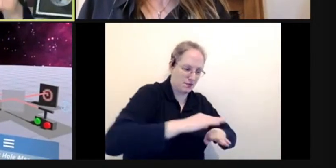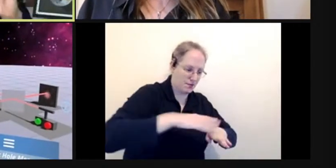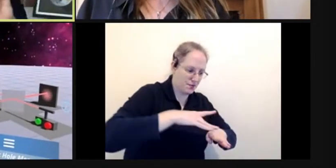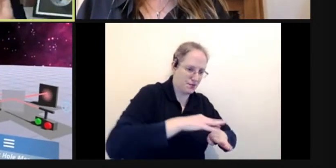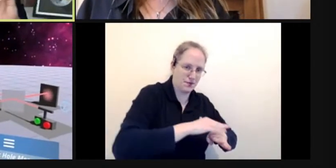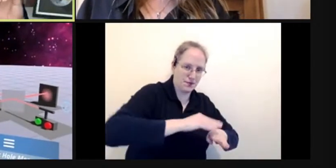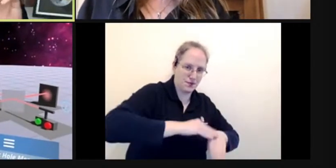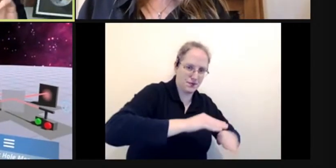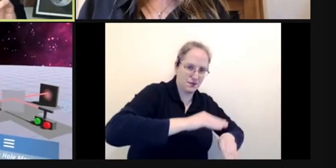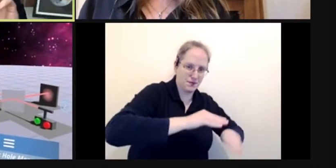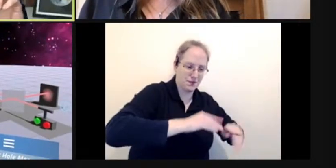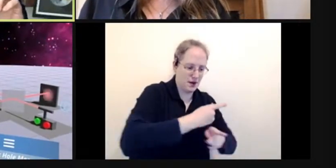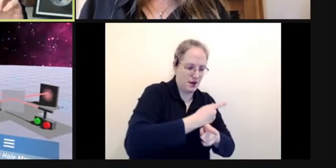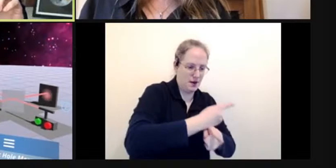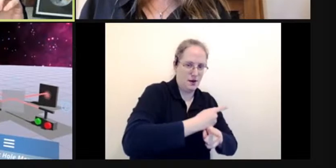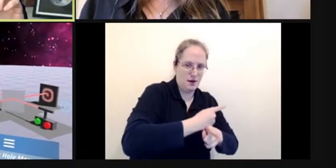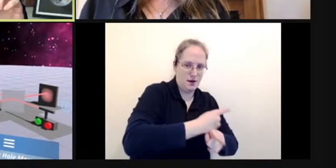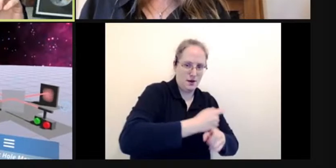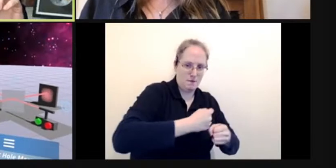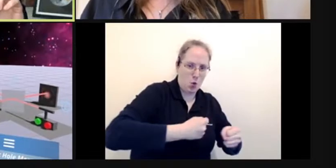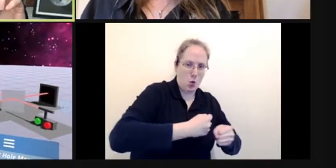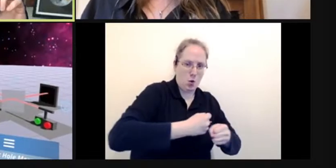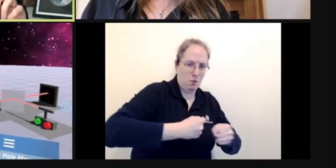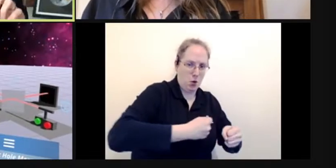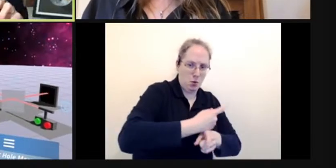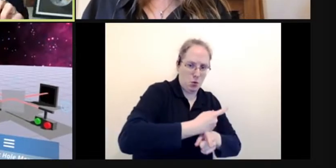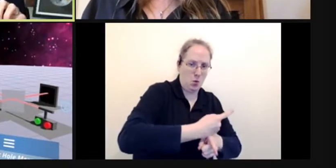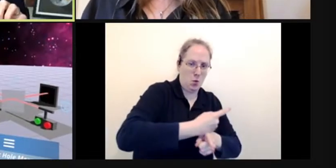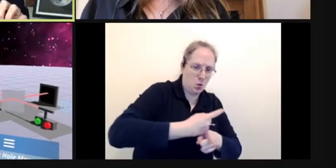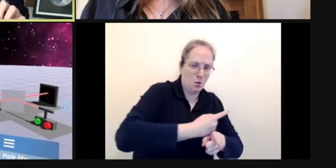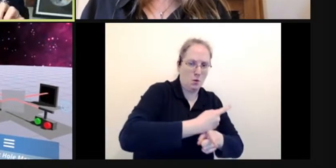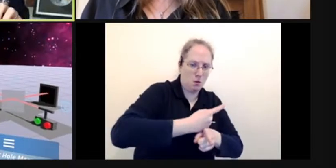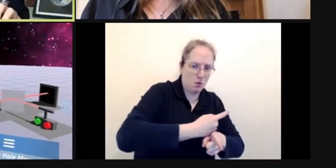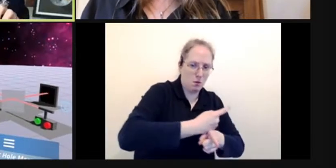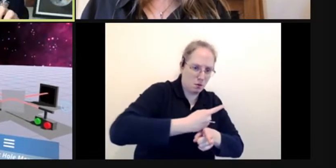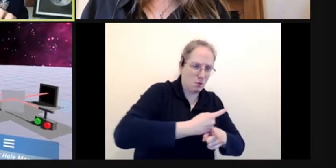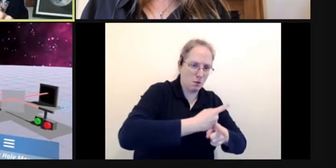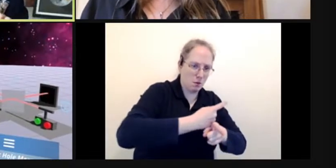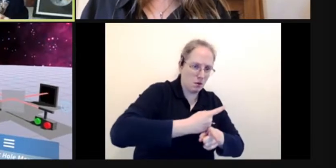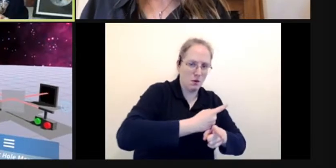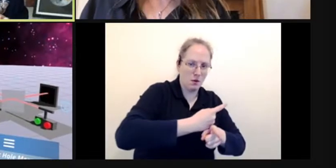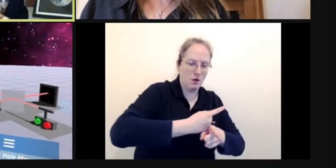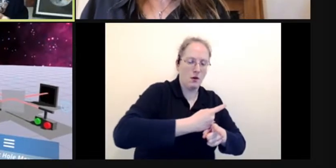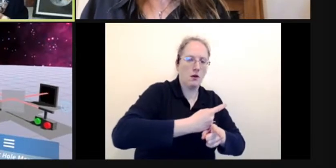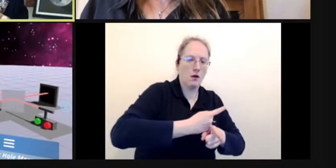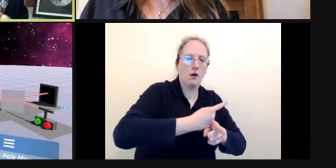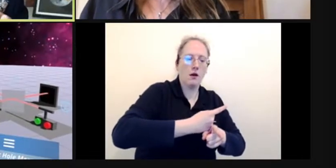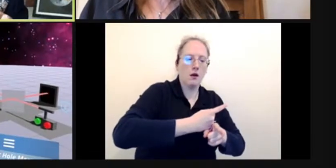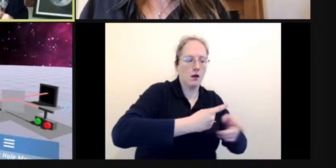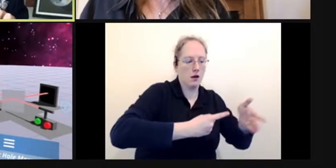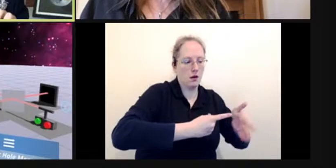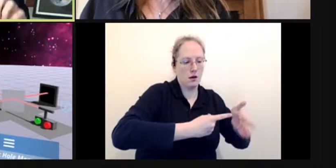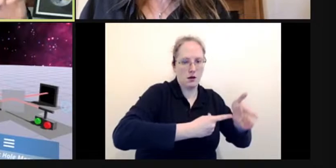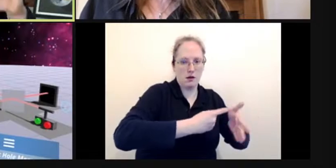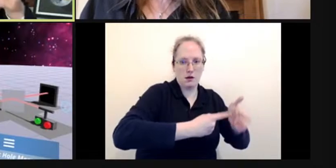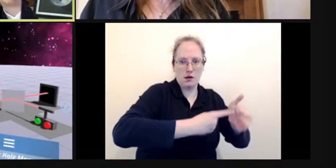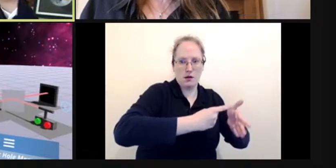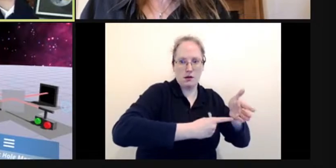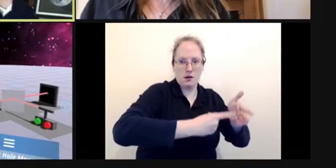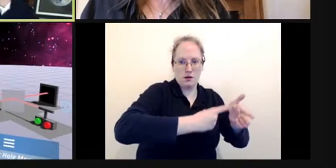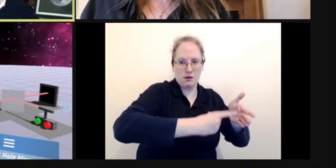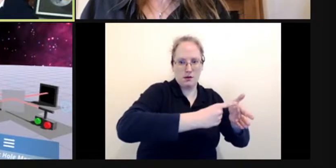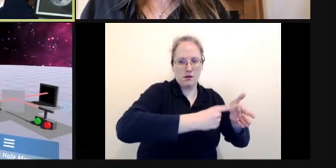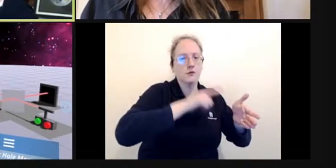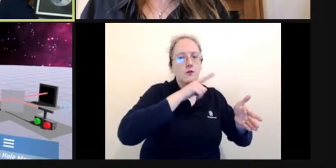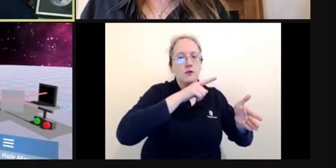are stretched slightly more distant to one than the other. It means that the light from